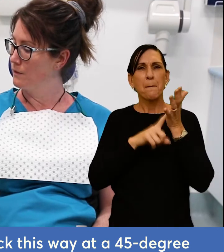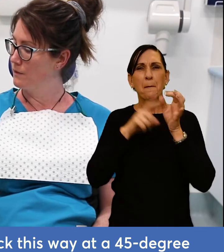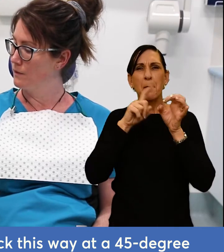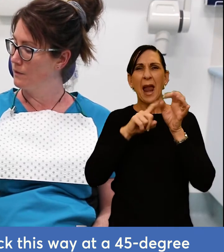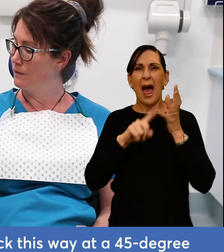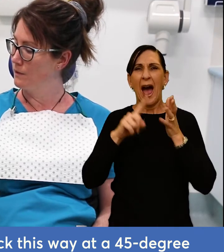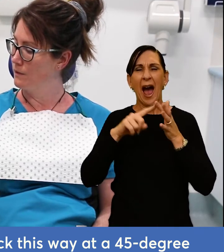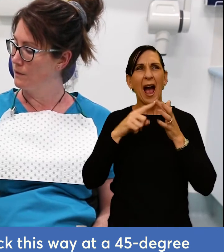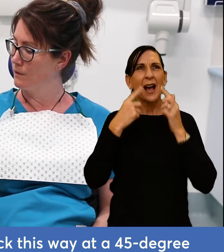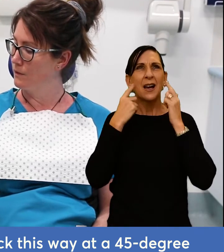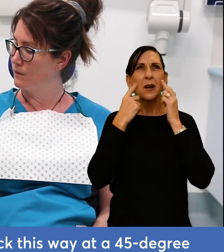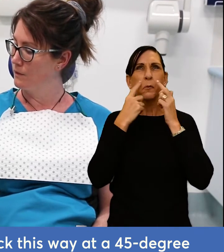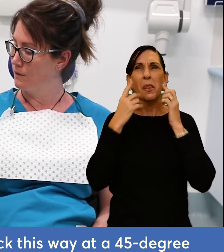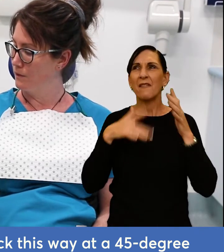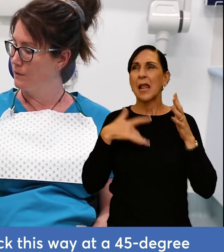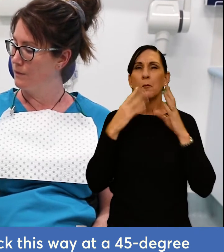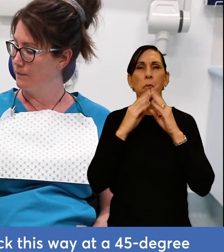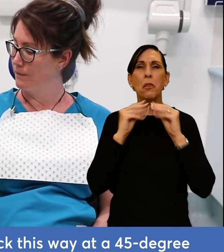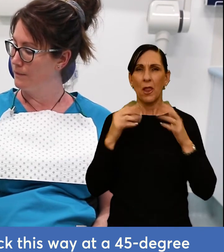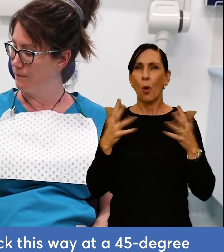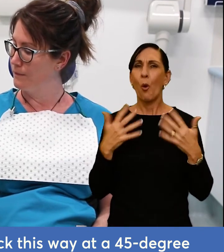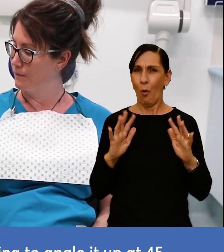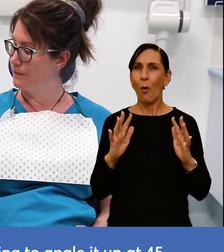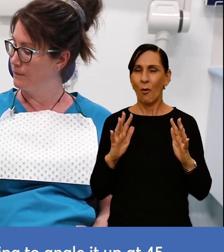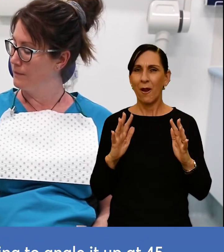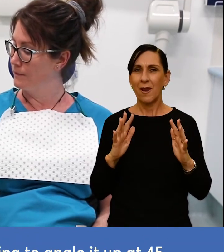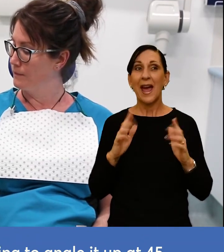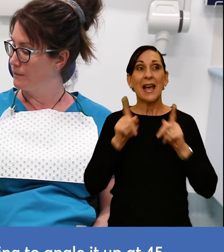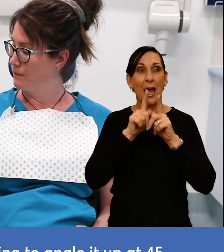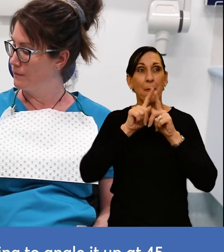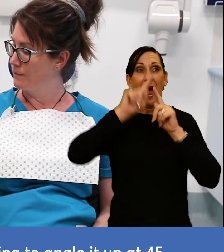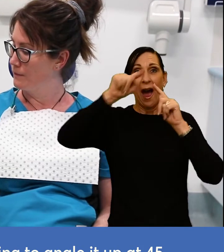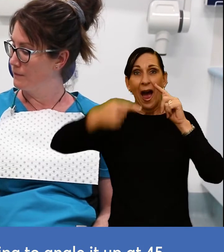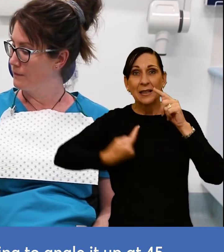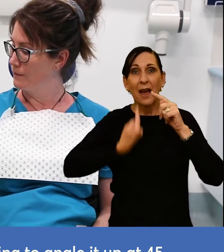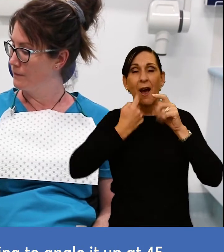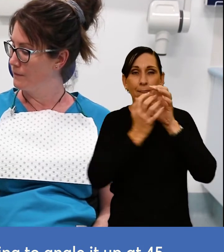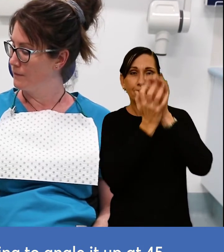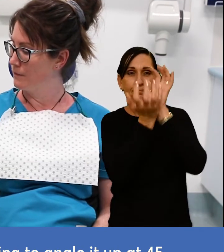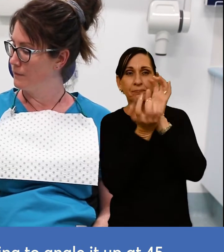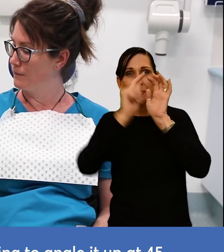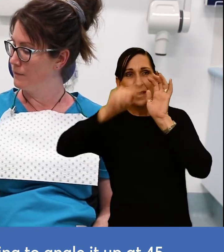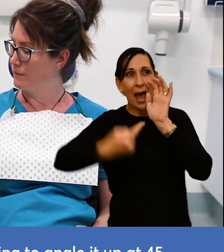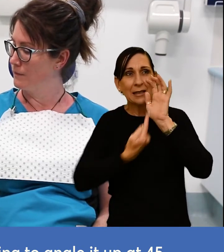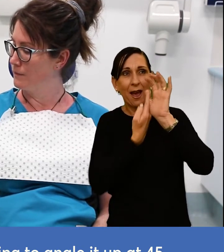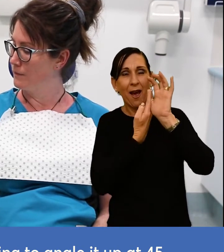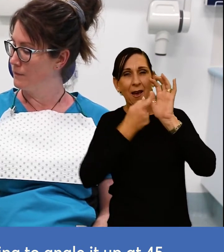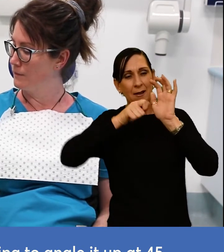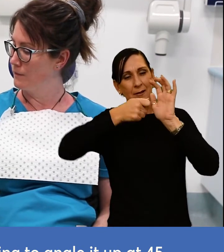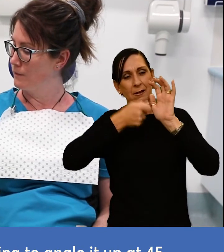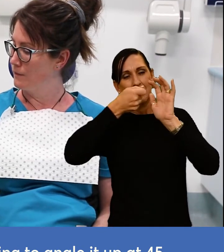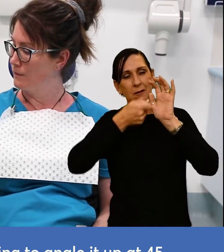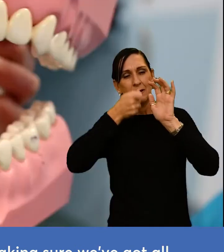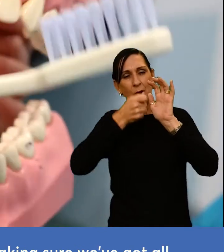feel that plaque being moved from around your gum. Okay, then we come back on the inside and we're going to angle it up